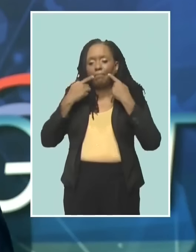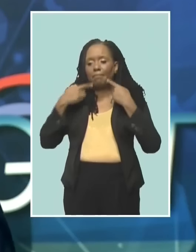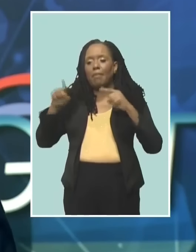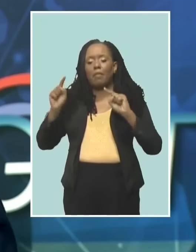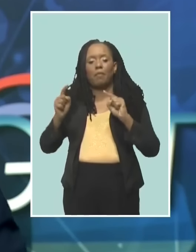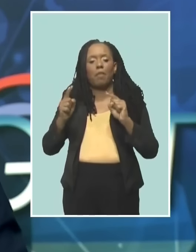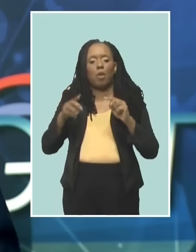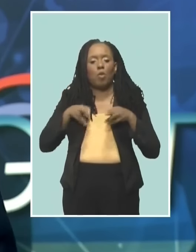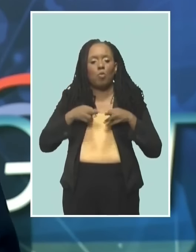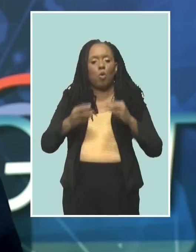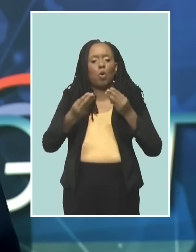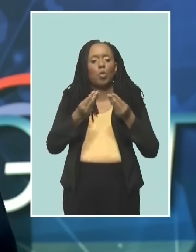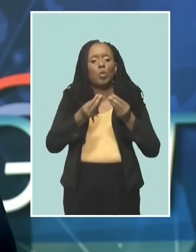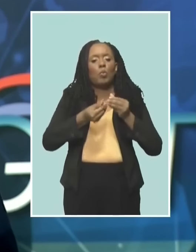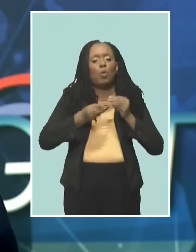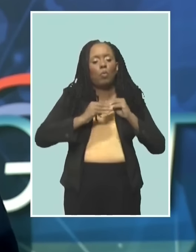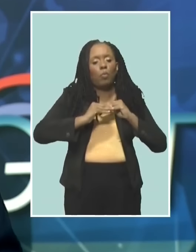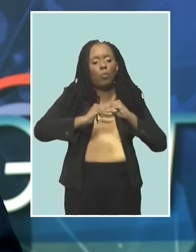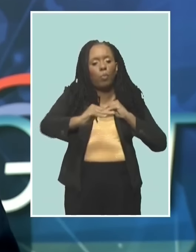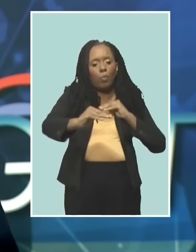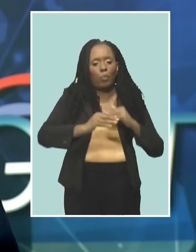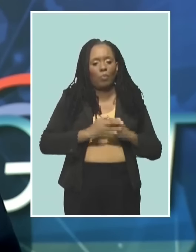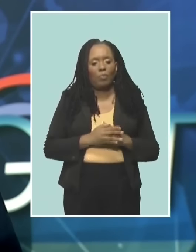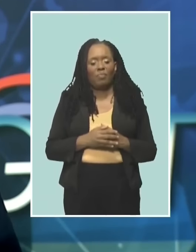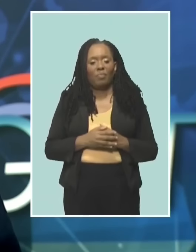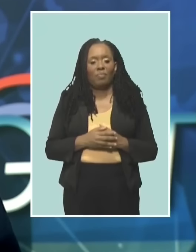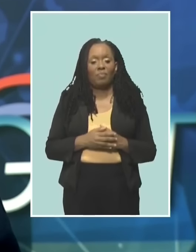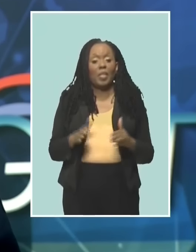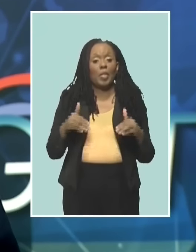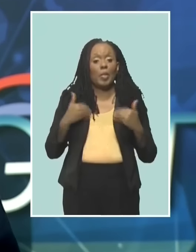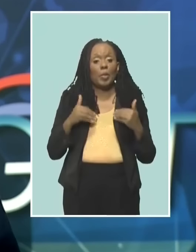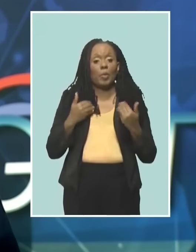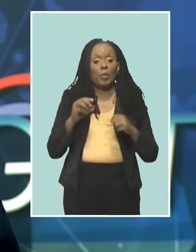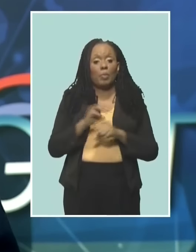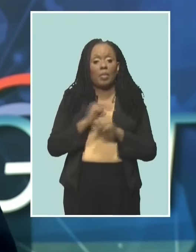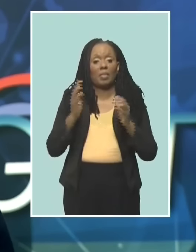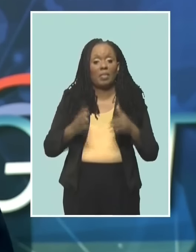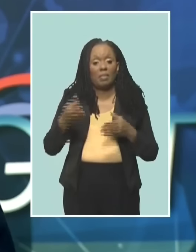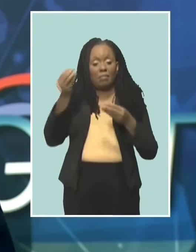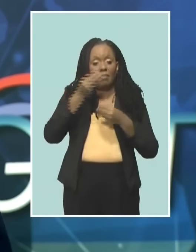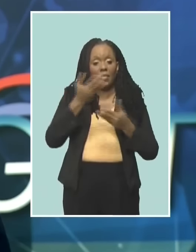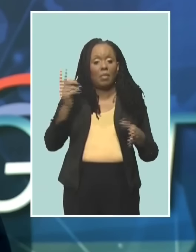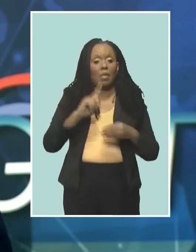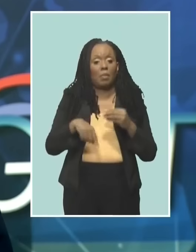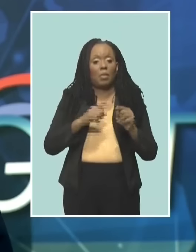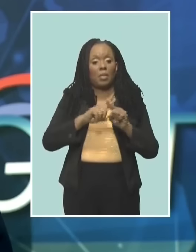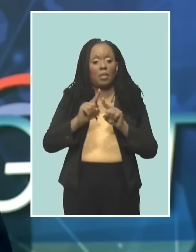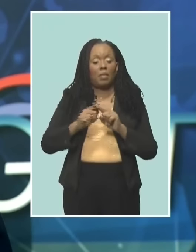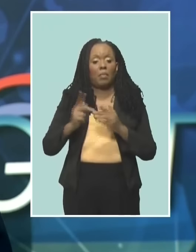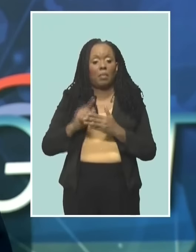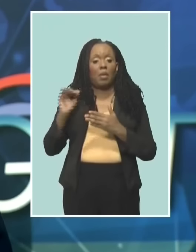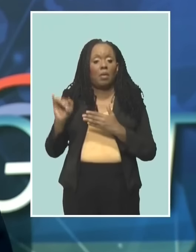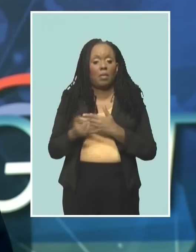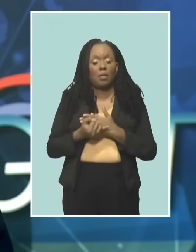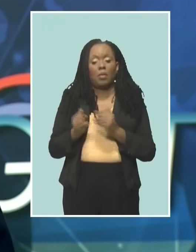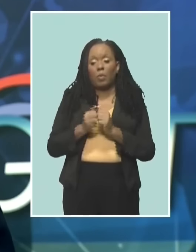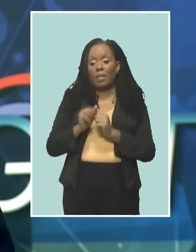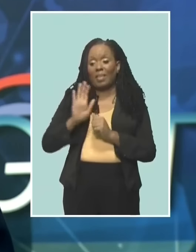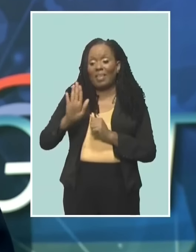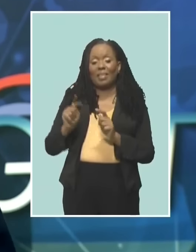And appearing as guest speaker, Youth Minister Charles Griffith provided an update on projects being executed by his team,